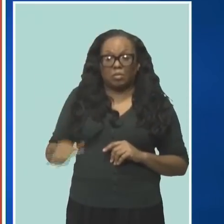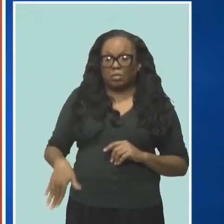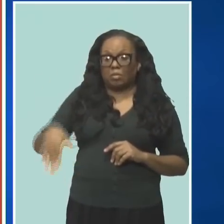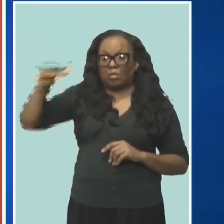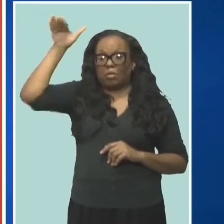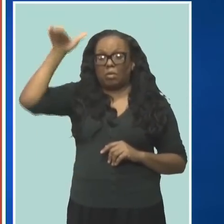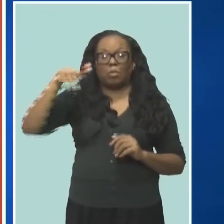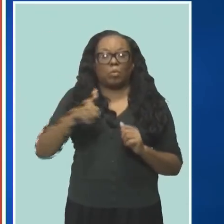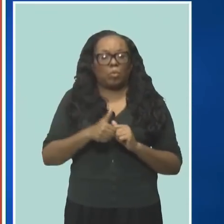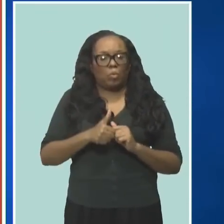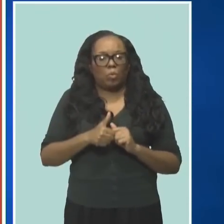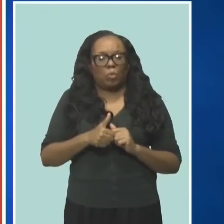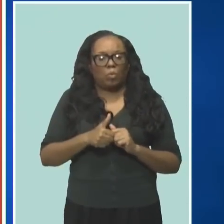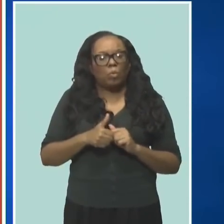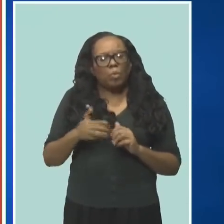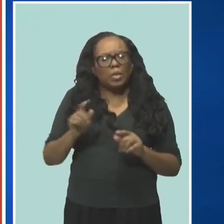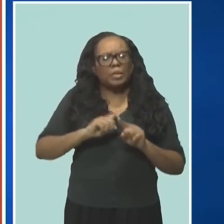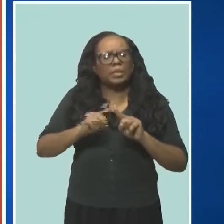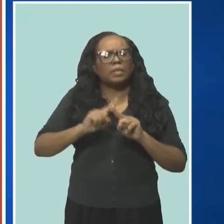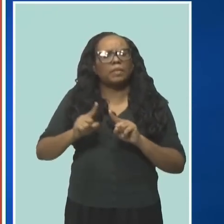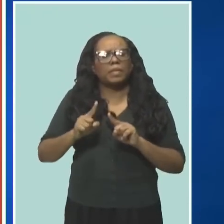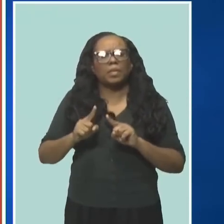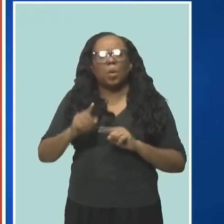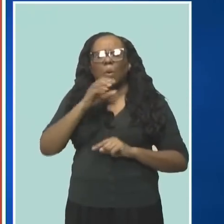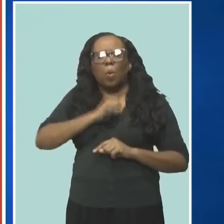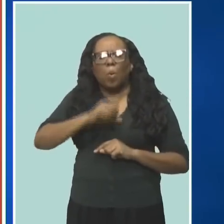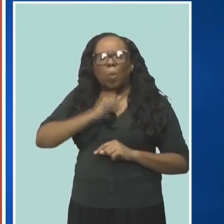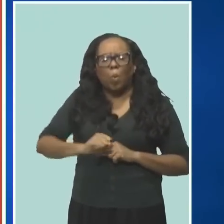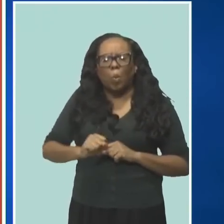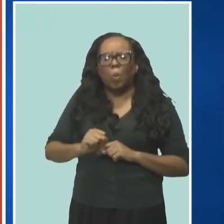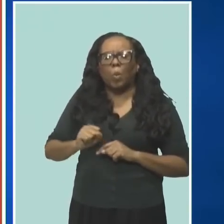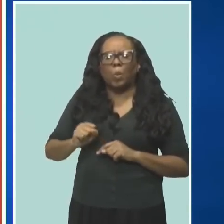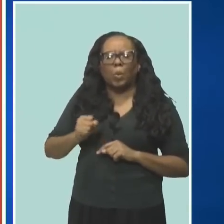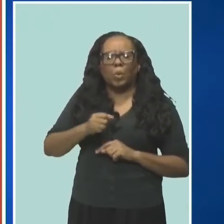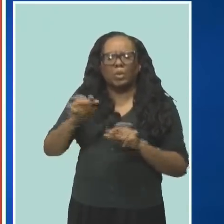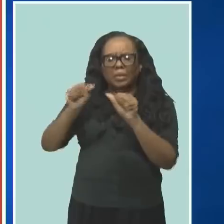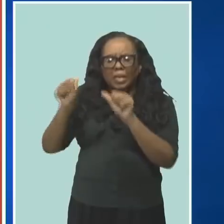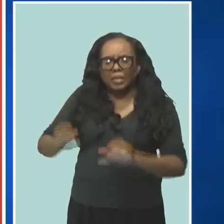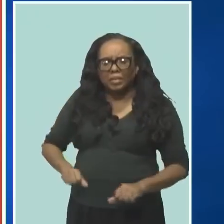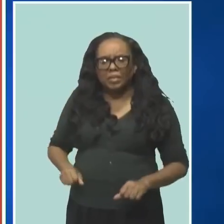that sometimes there is a sense of loss. Yes, they're